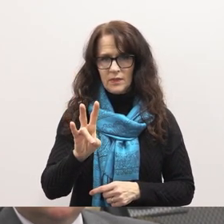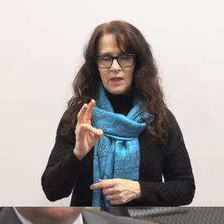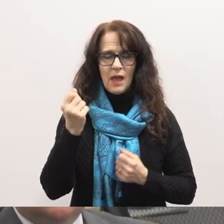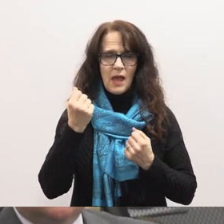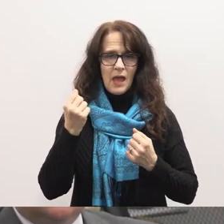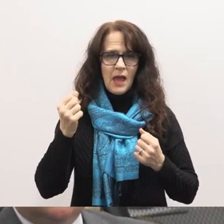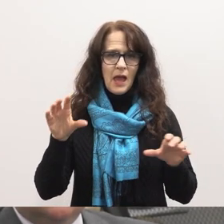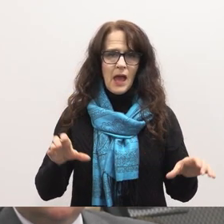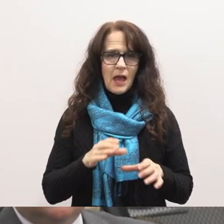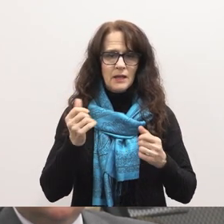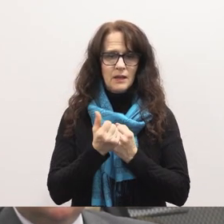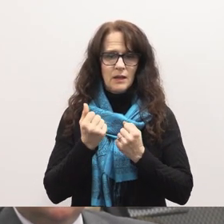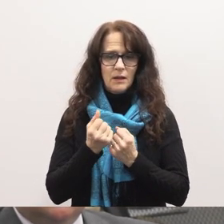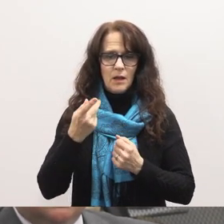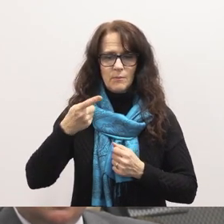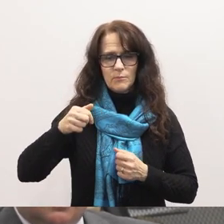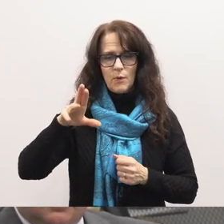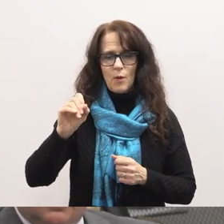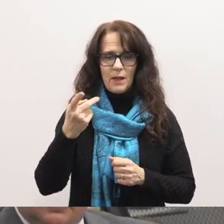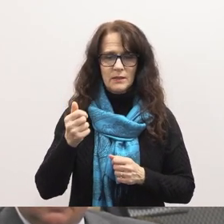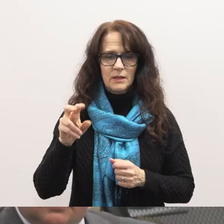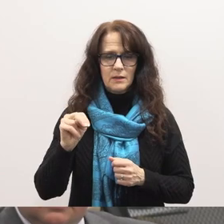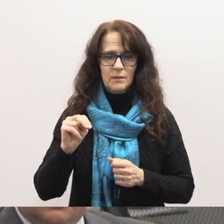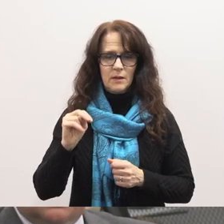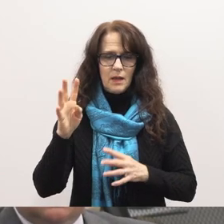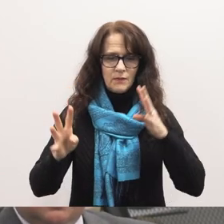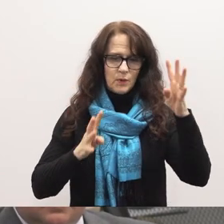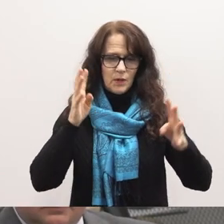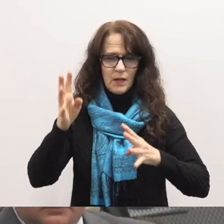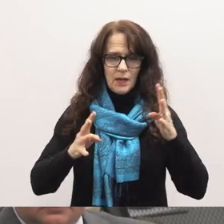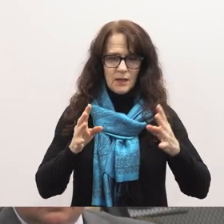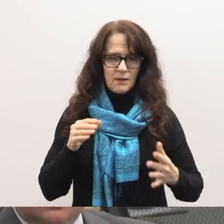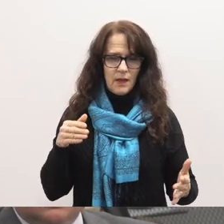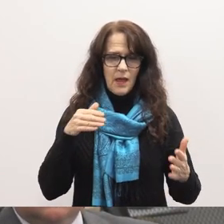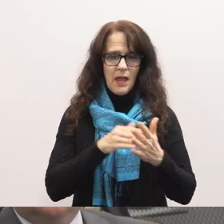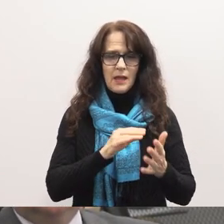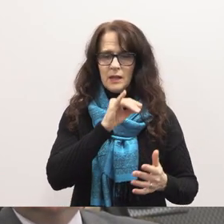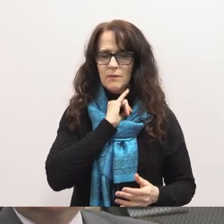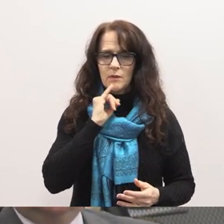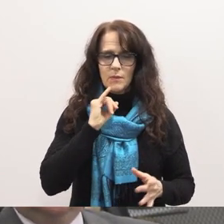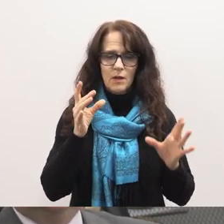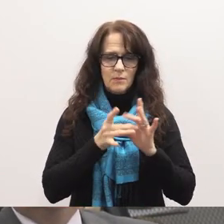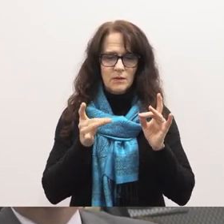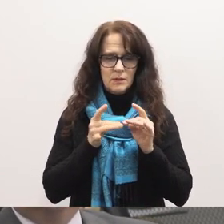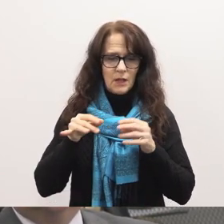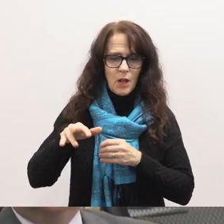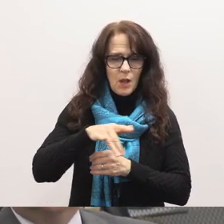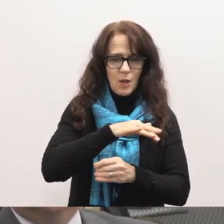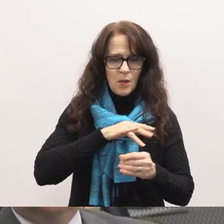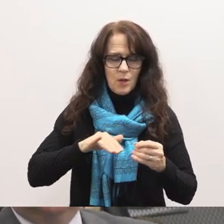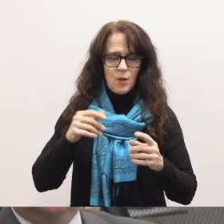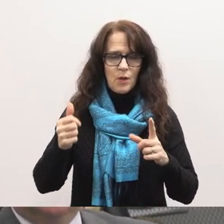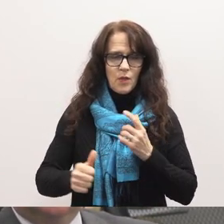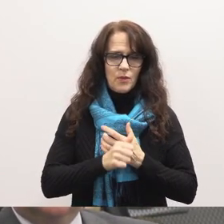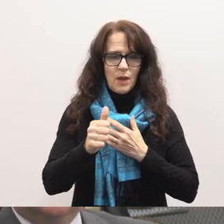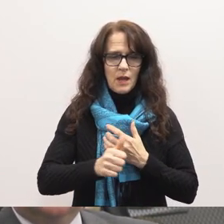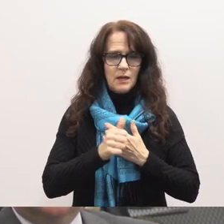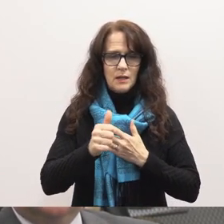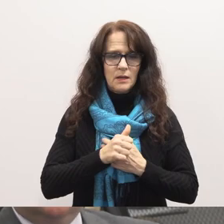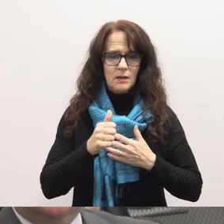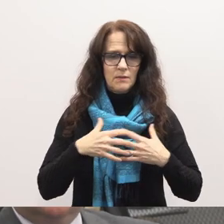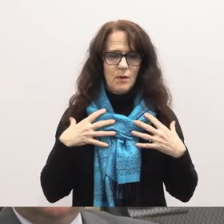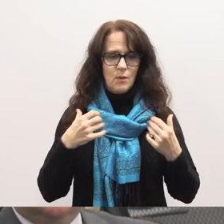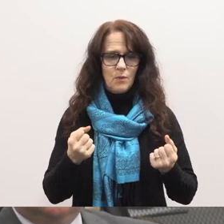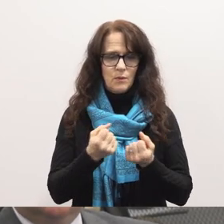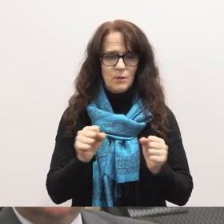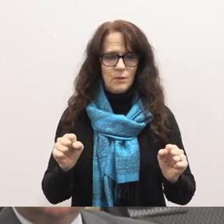who identify as pro-Palestinian have created a windstorm of anti-Israel messaging locally, threatening the perception of well-being and